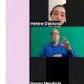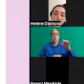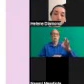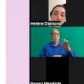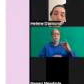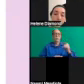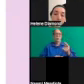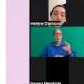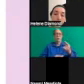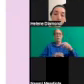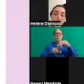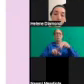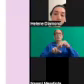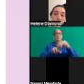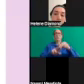And